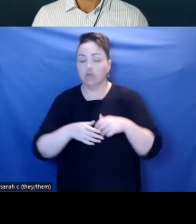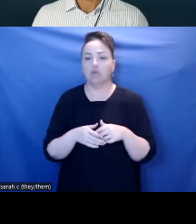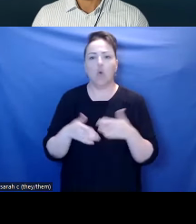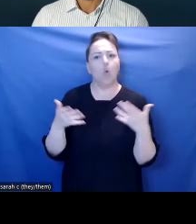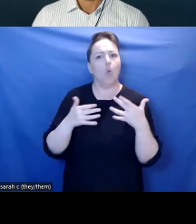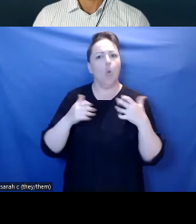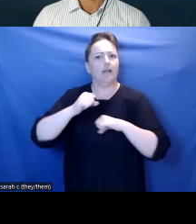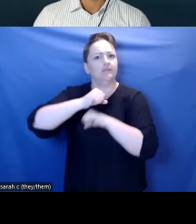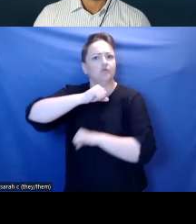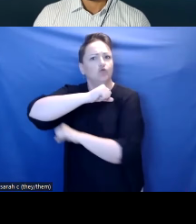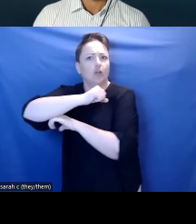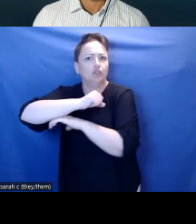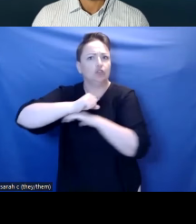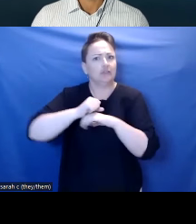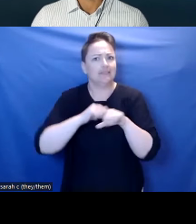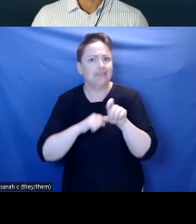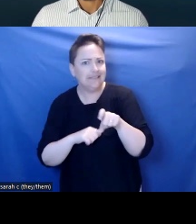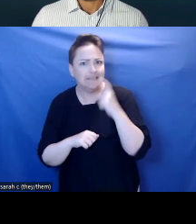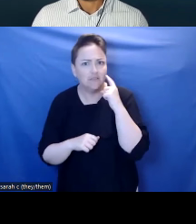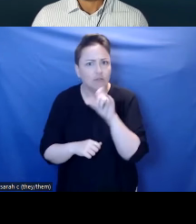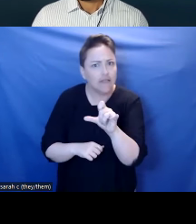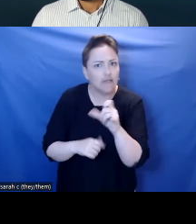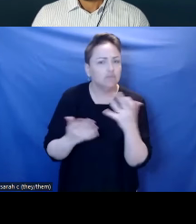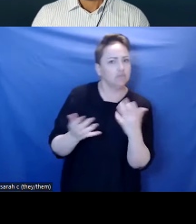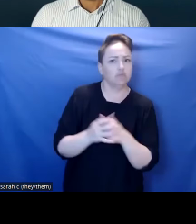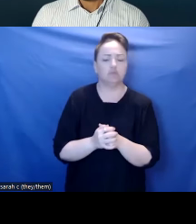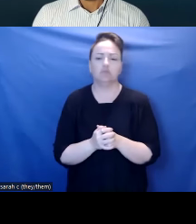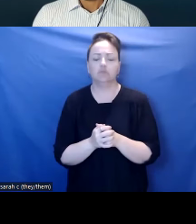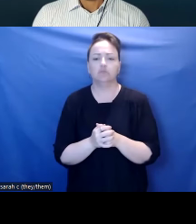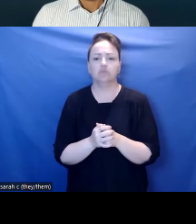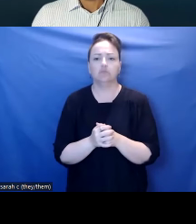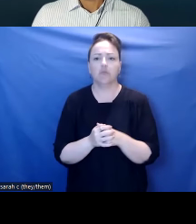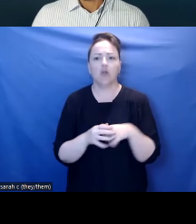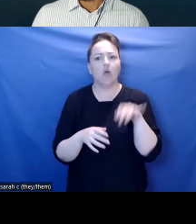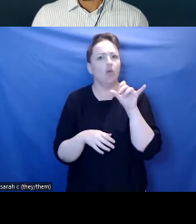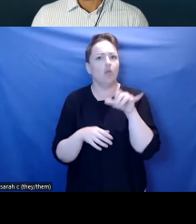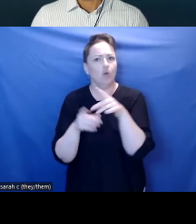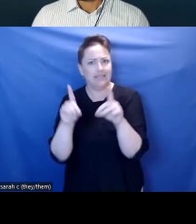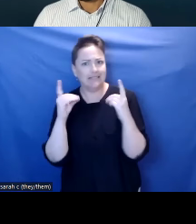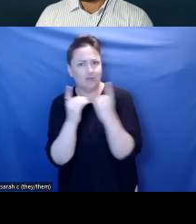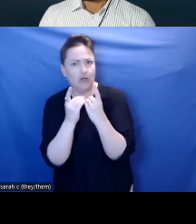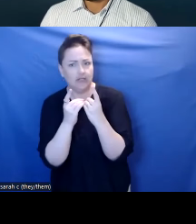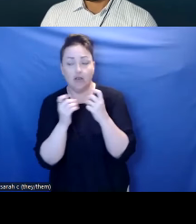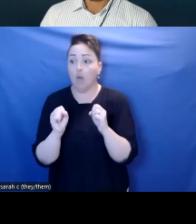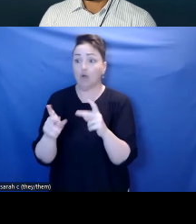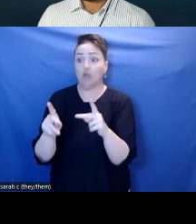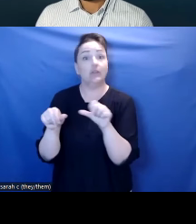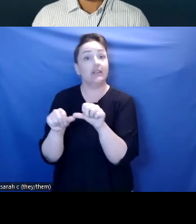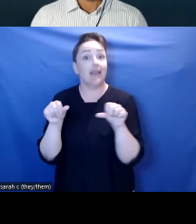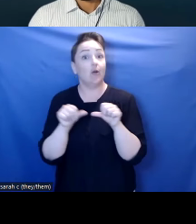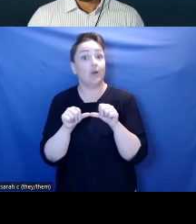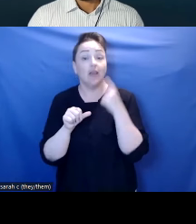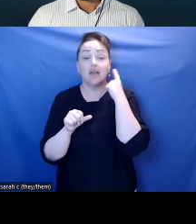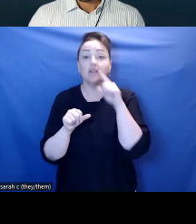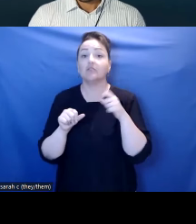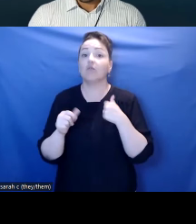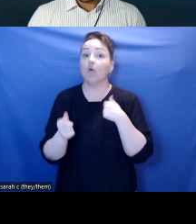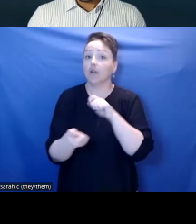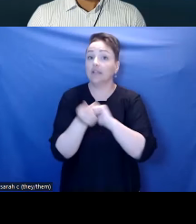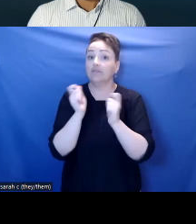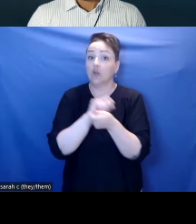new residential capacity been assessed in district and corridors that may become opportunity areas of conversion of these retail commercial